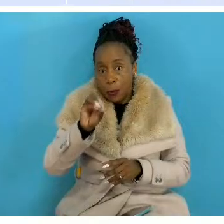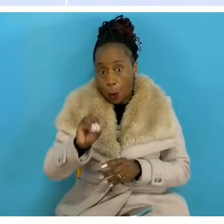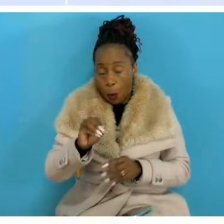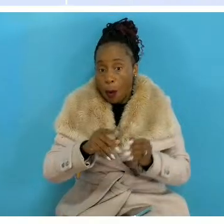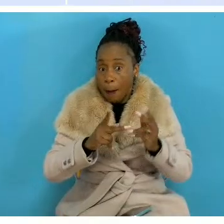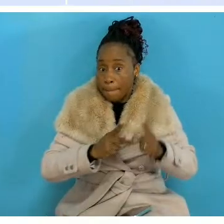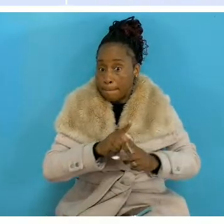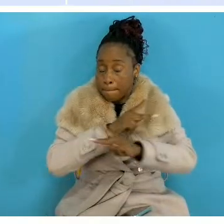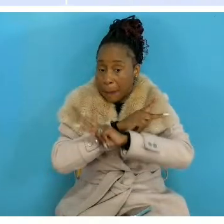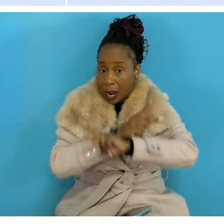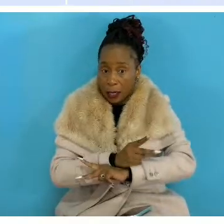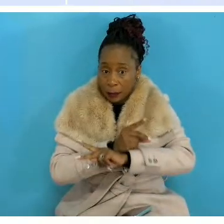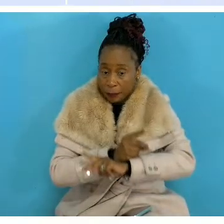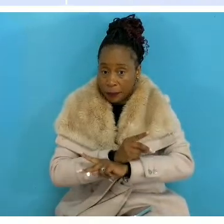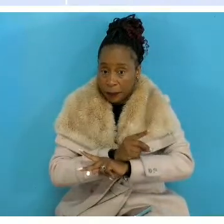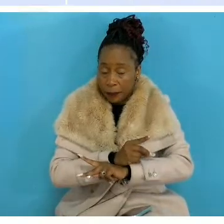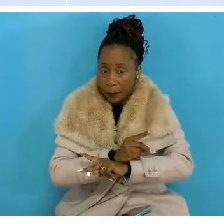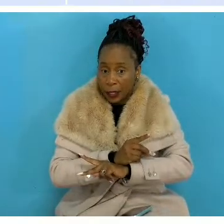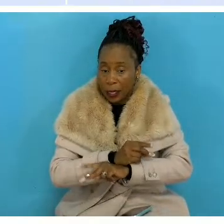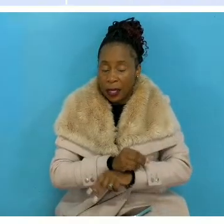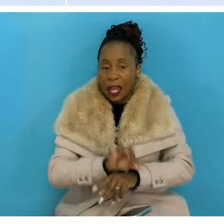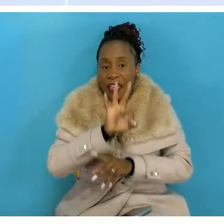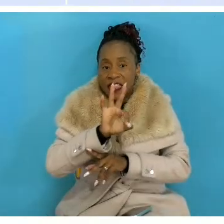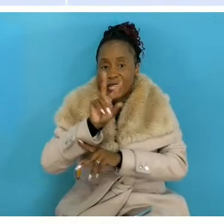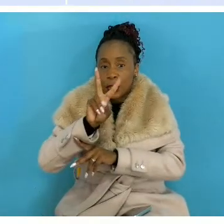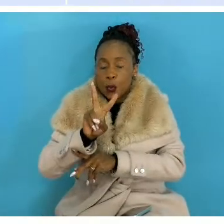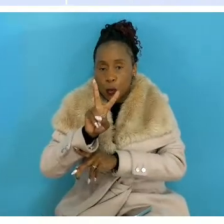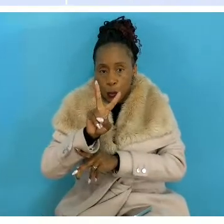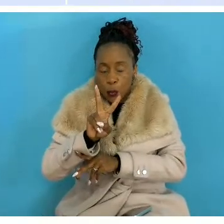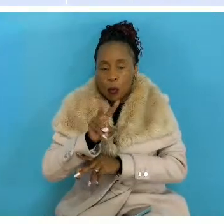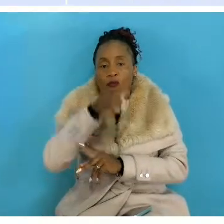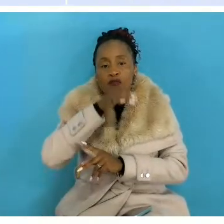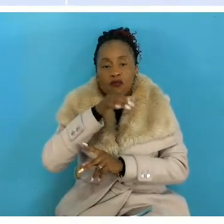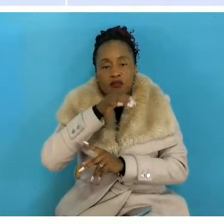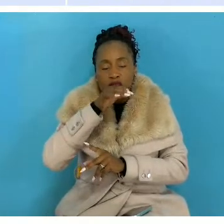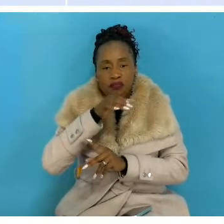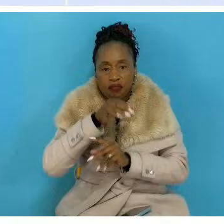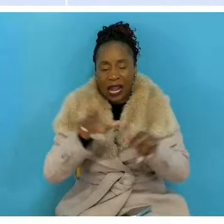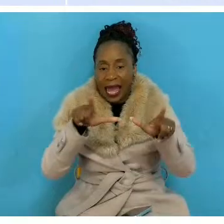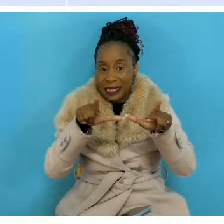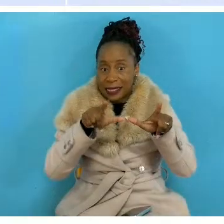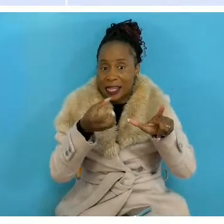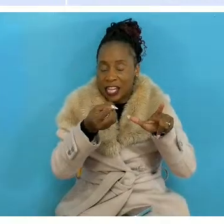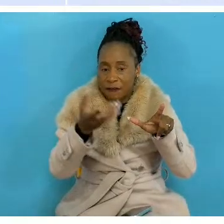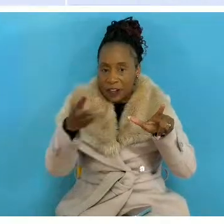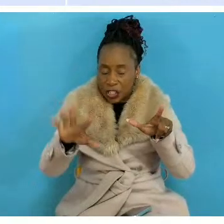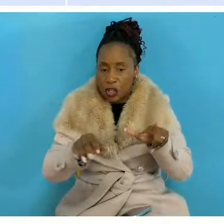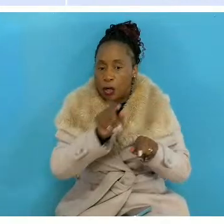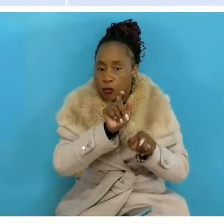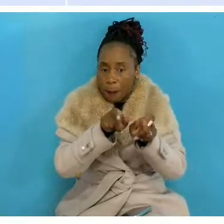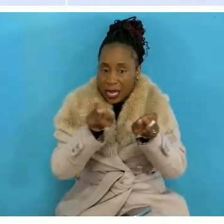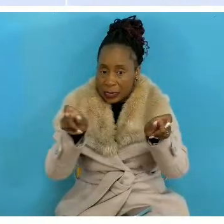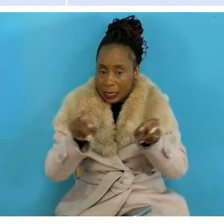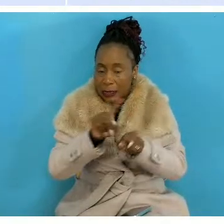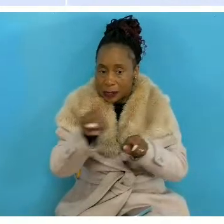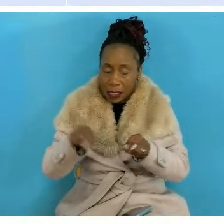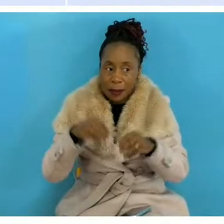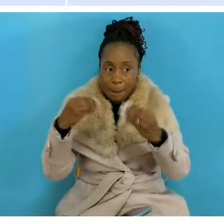we have issued 32 liquor licenses to suitable outlets to